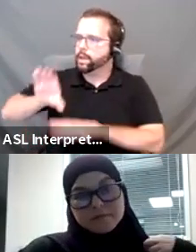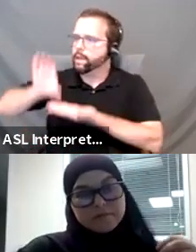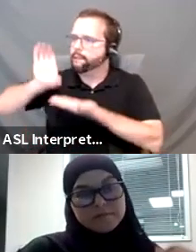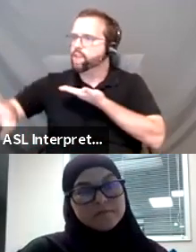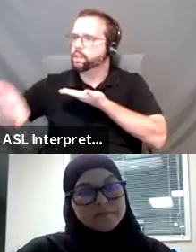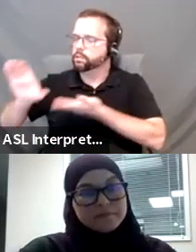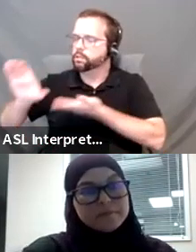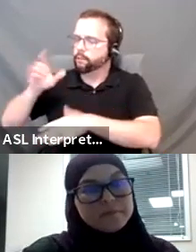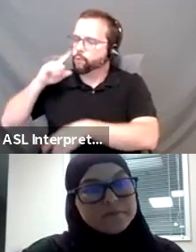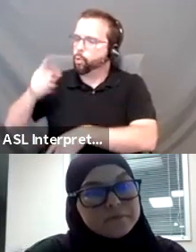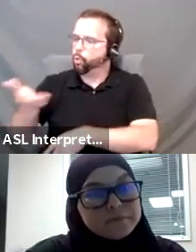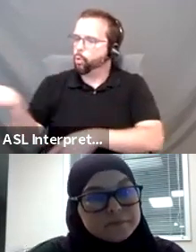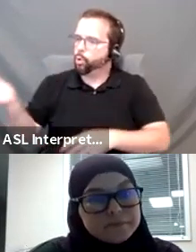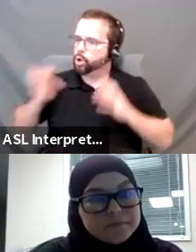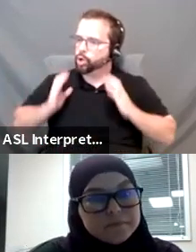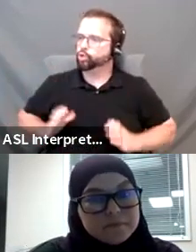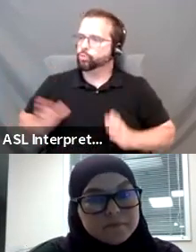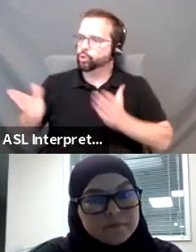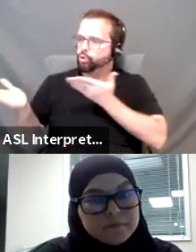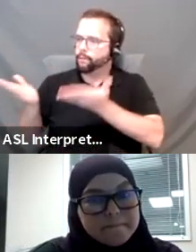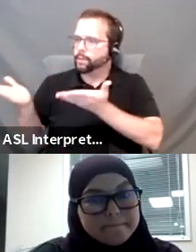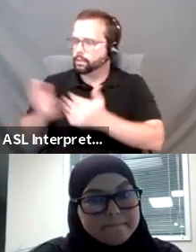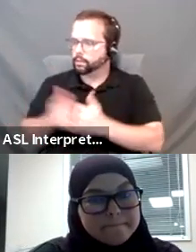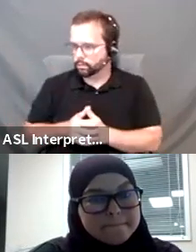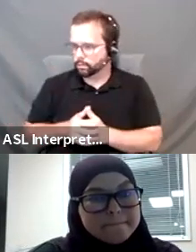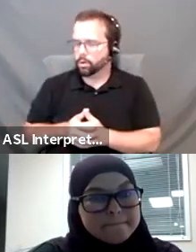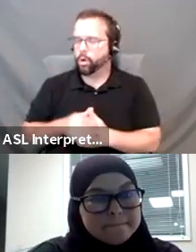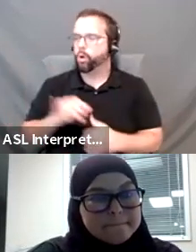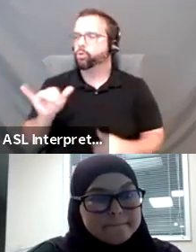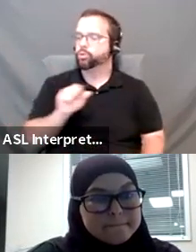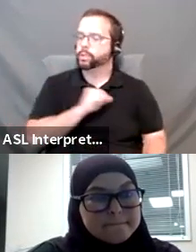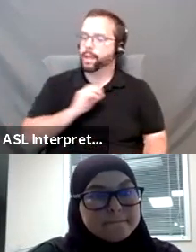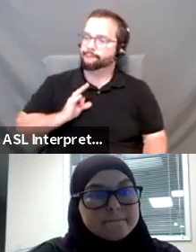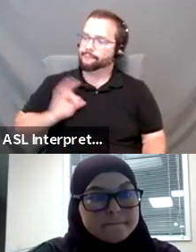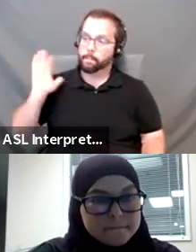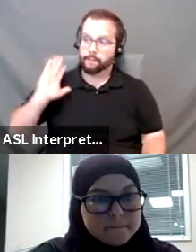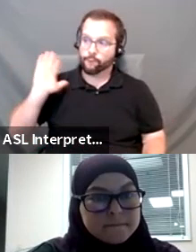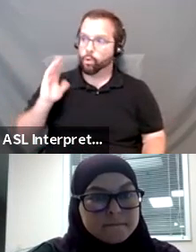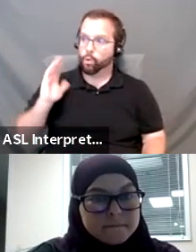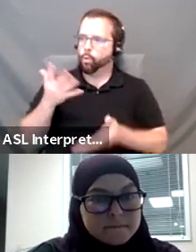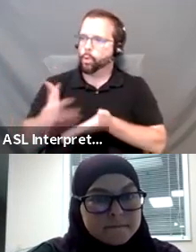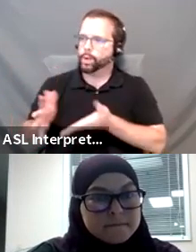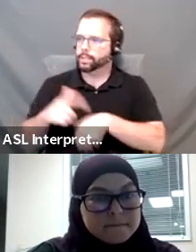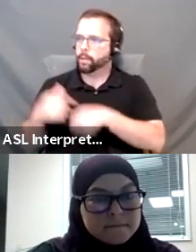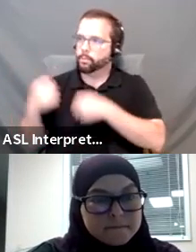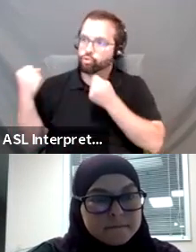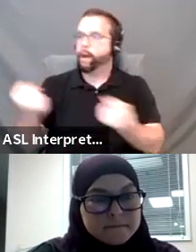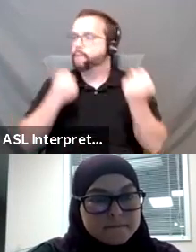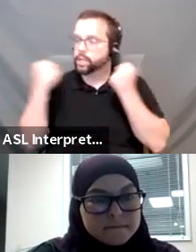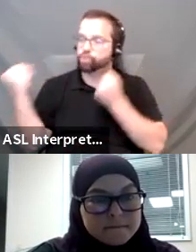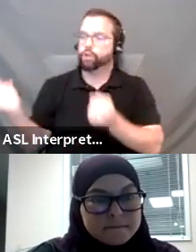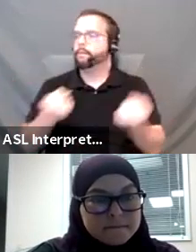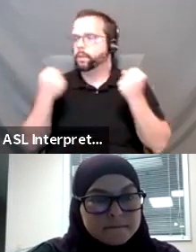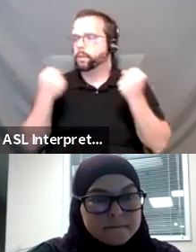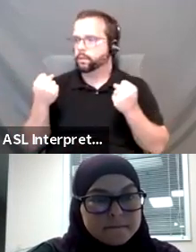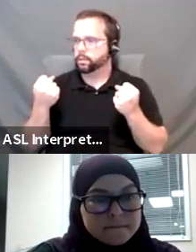is that the staff doesn't have to spend as much time traveling. And so if there's a meeting, it takes an